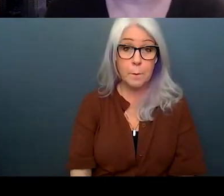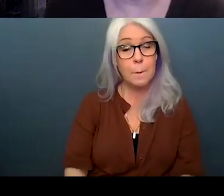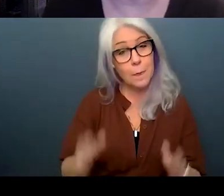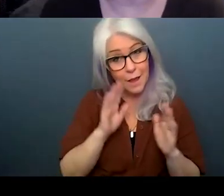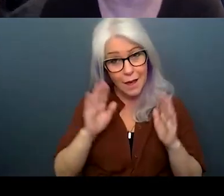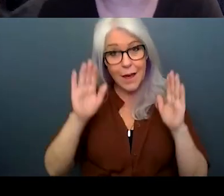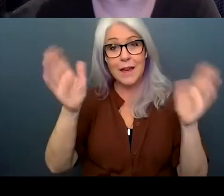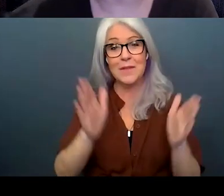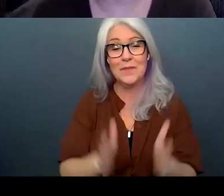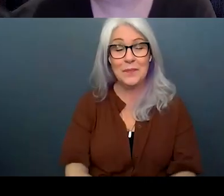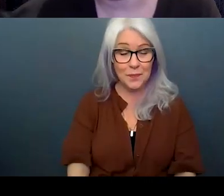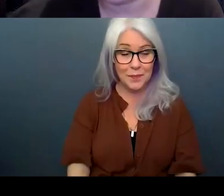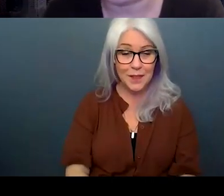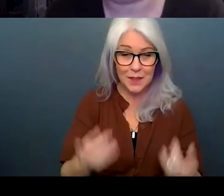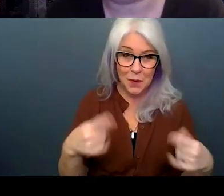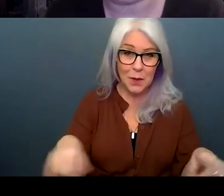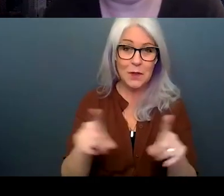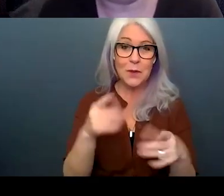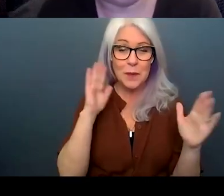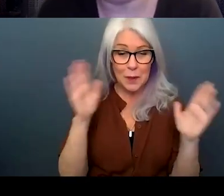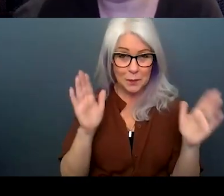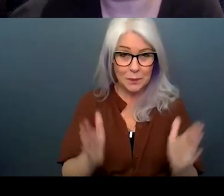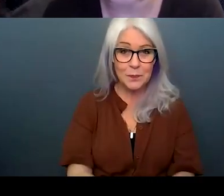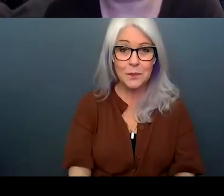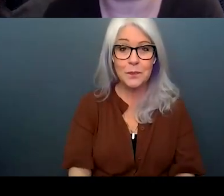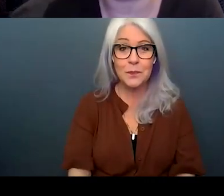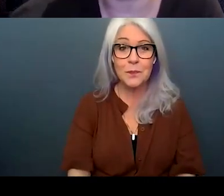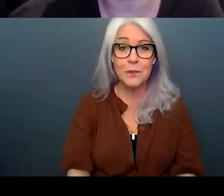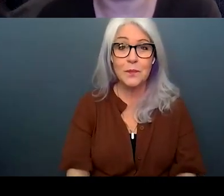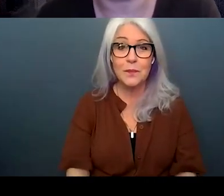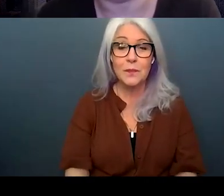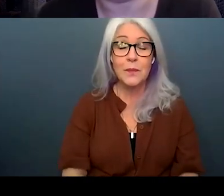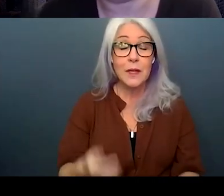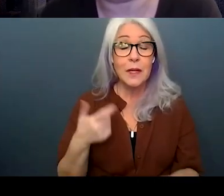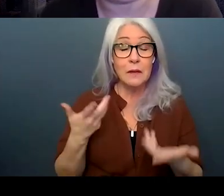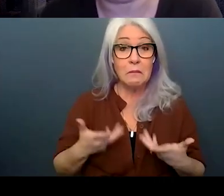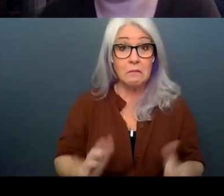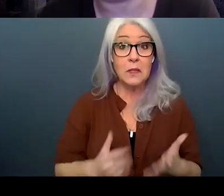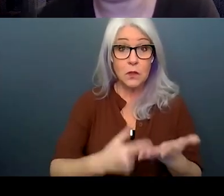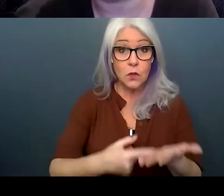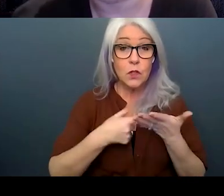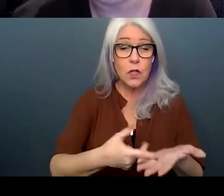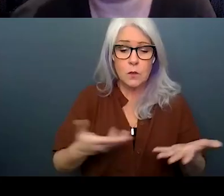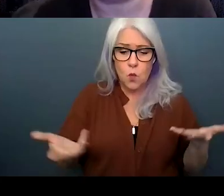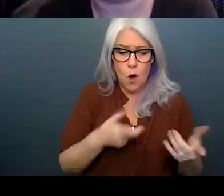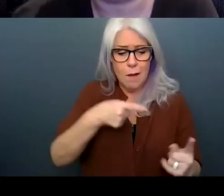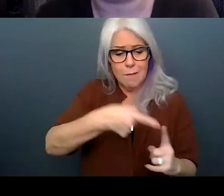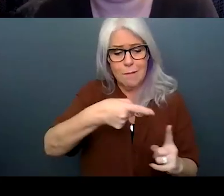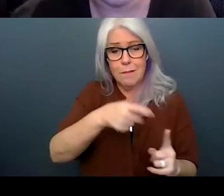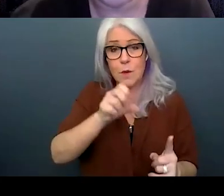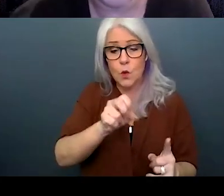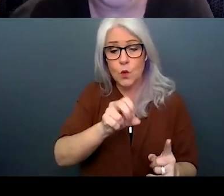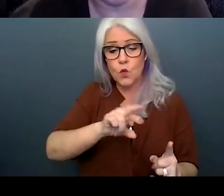hi, first of all, to you all. And now that we've discussed what sources are and how and why to